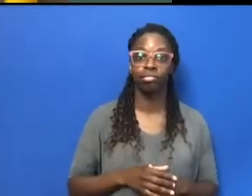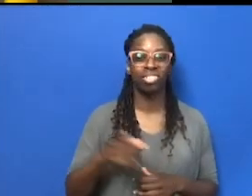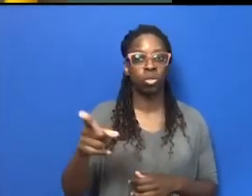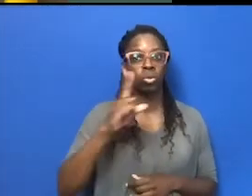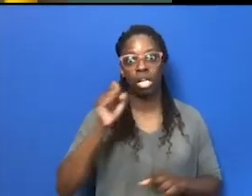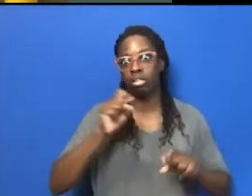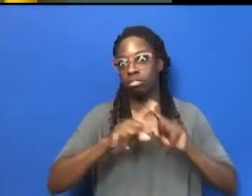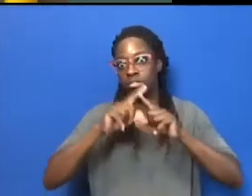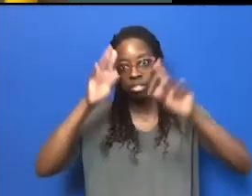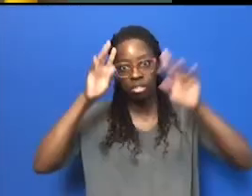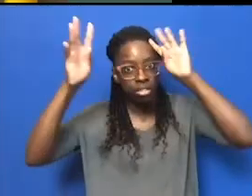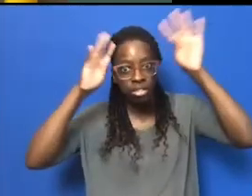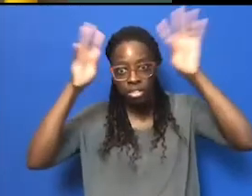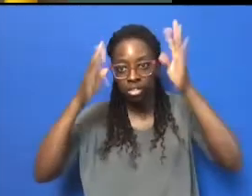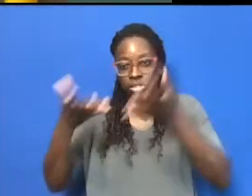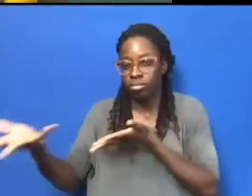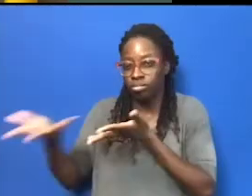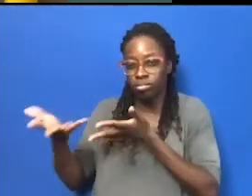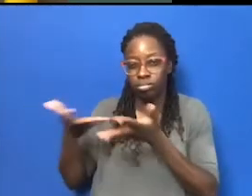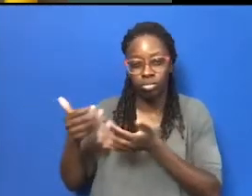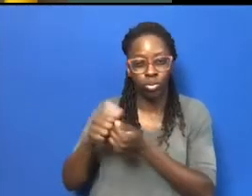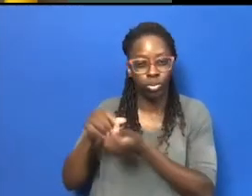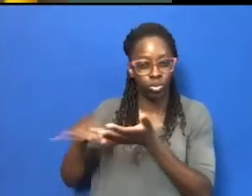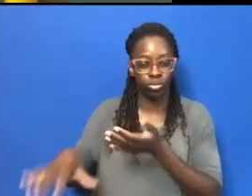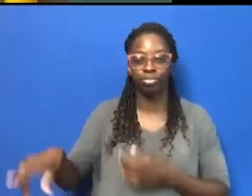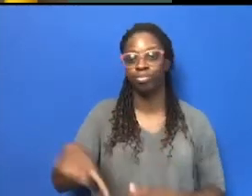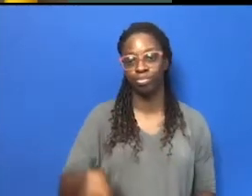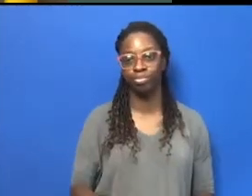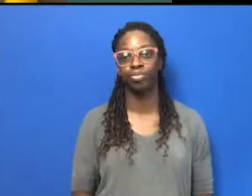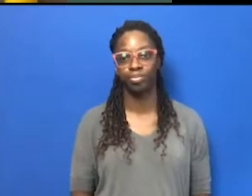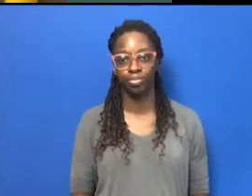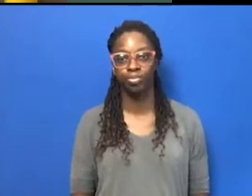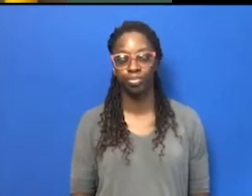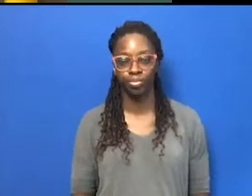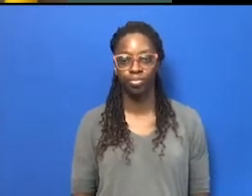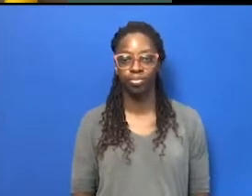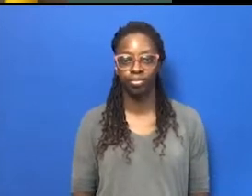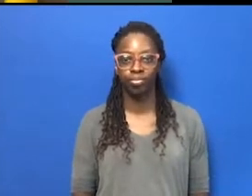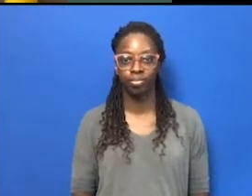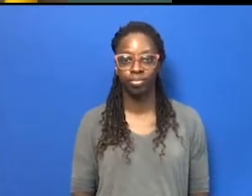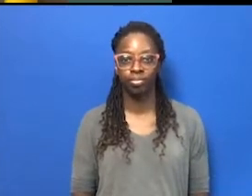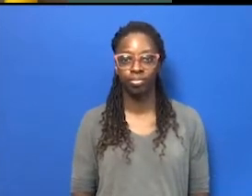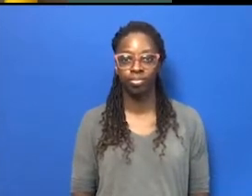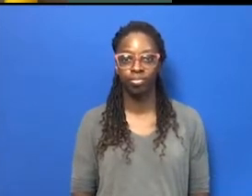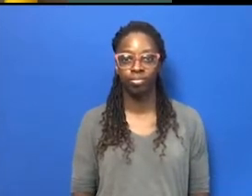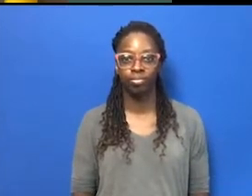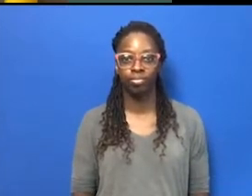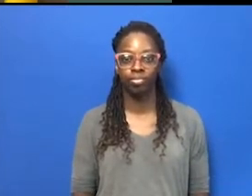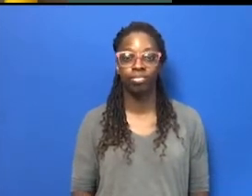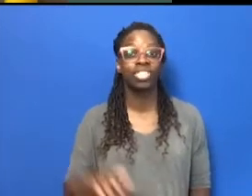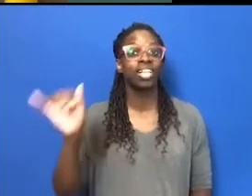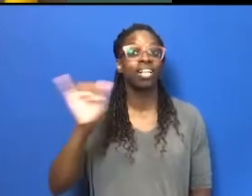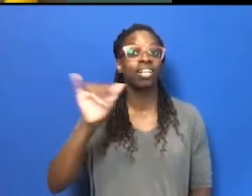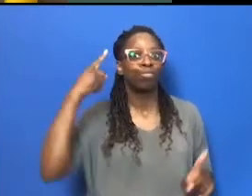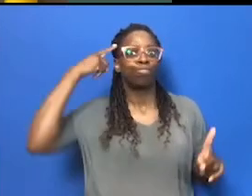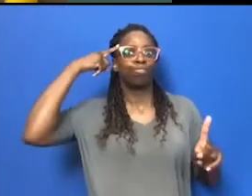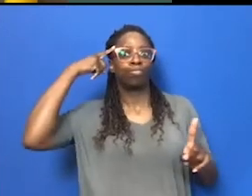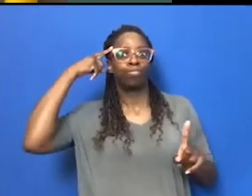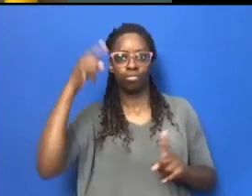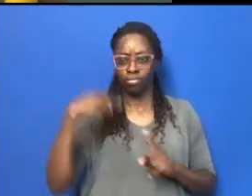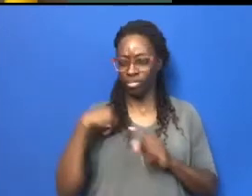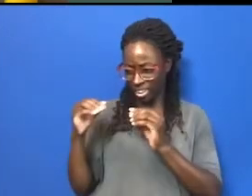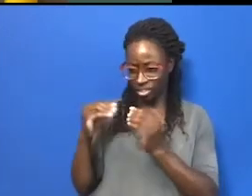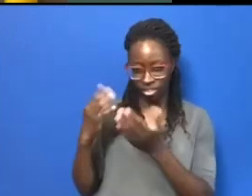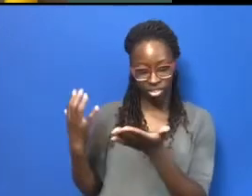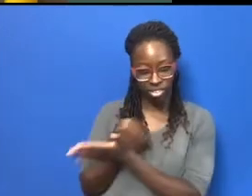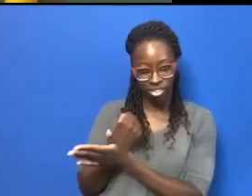engaging in your provision of materials. This will also help you capitalize on teachable moments because you're providing lots of opportunities for children